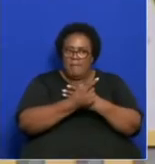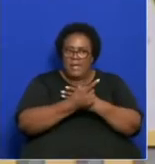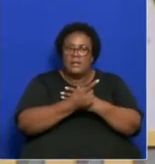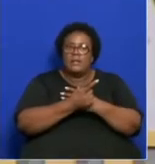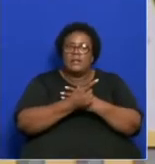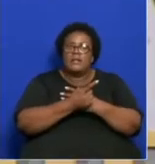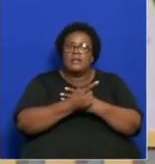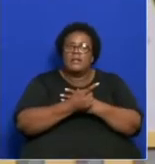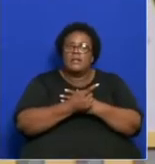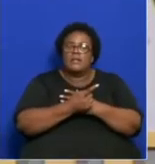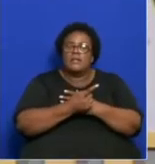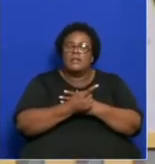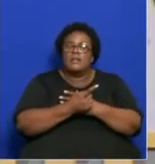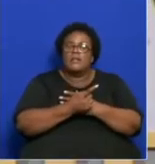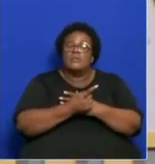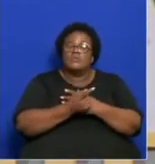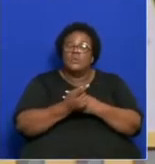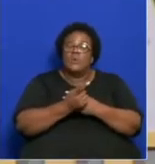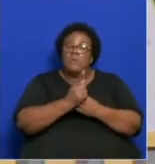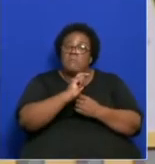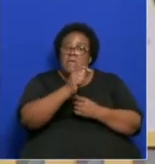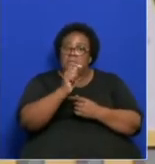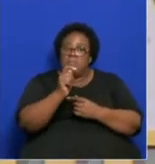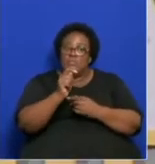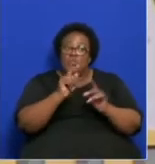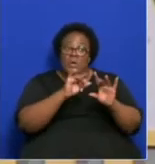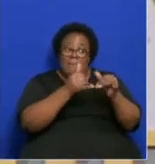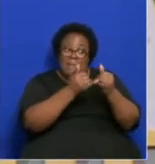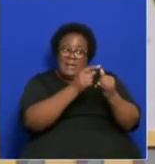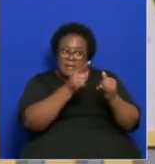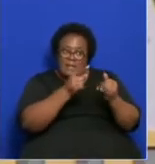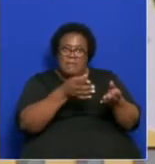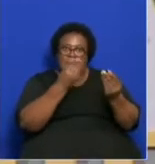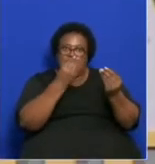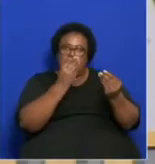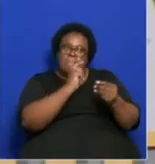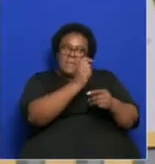You recall that? Yes, let me